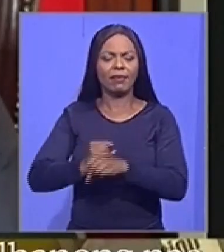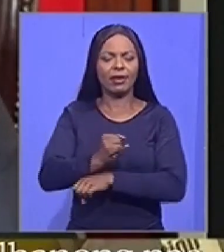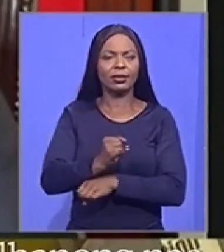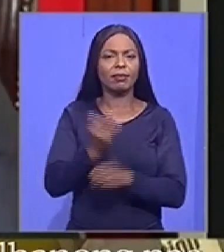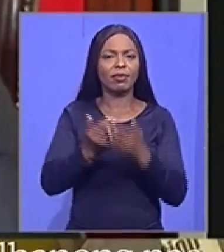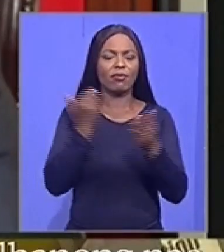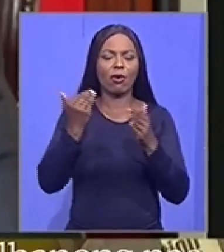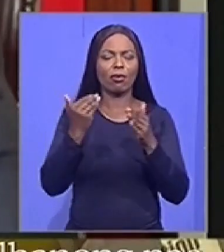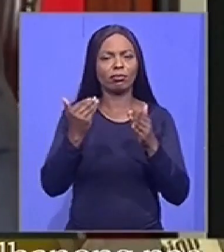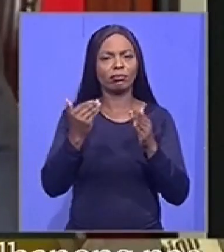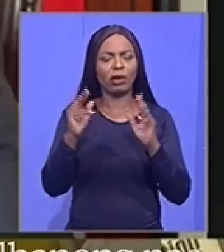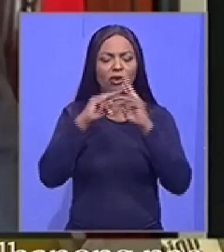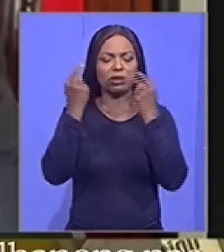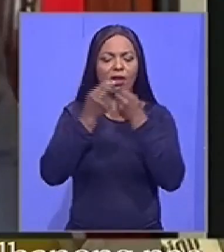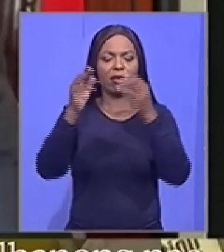Cabinet